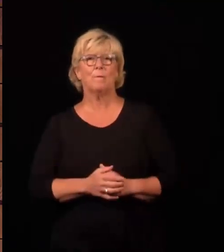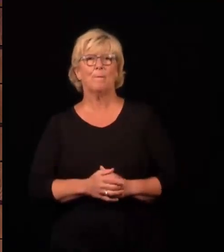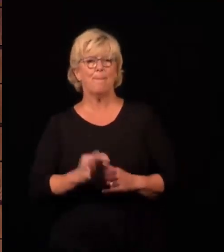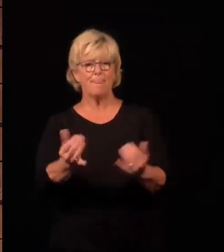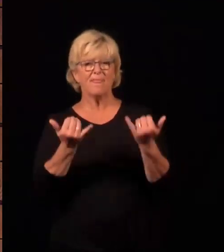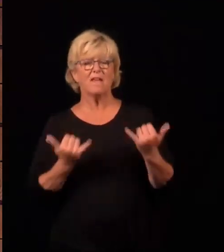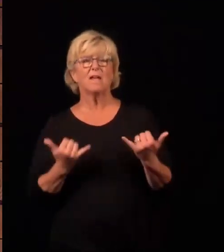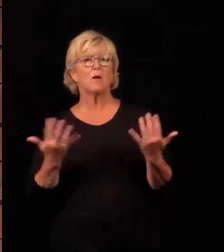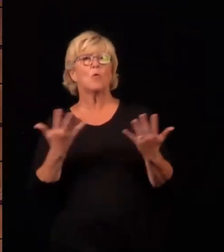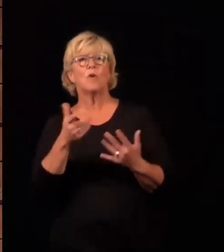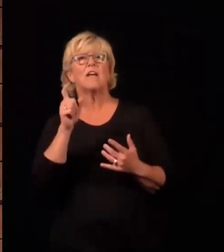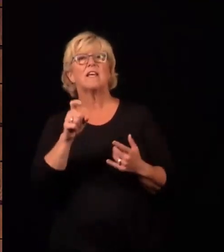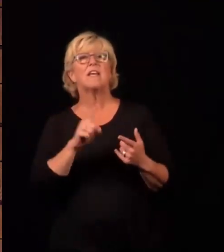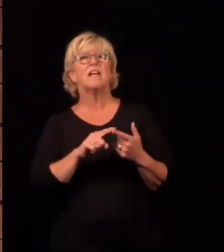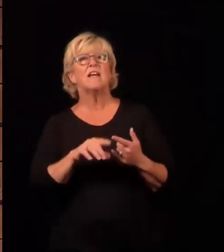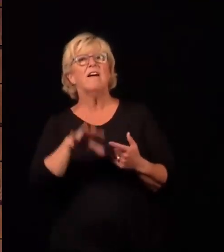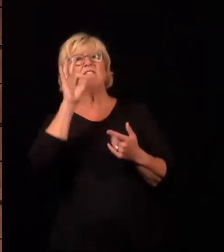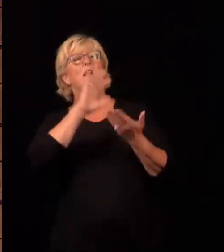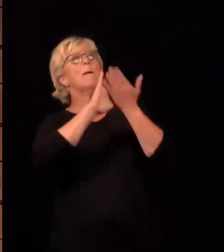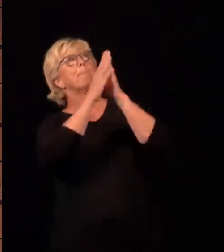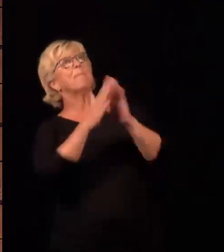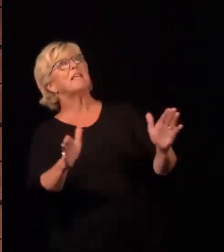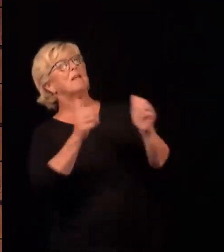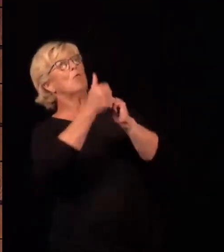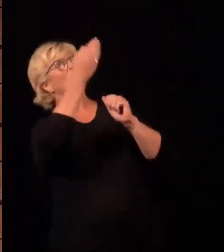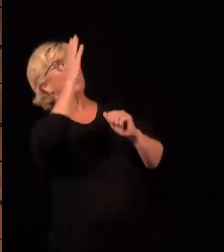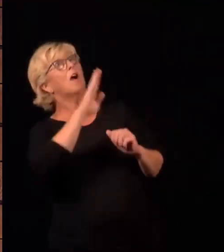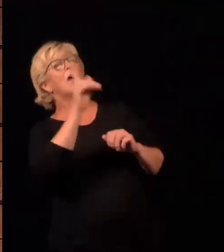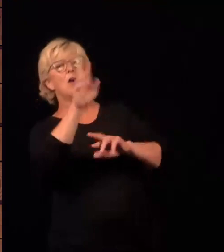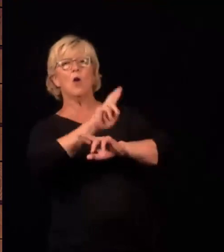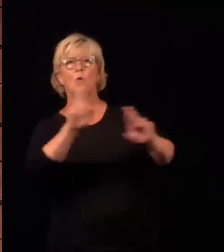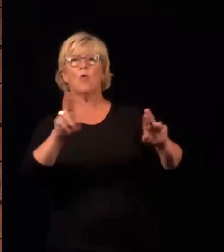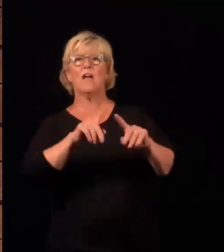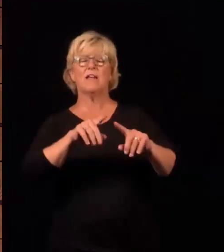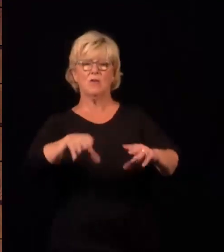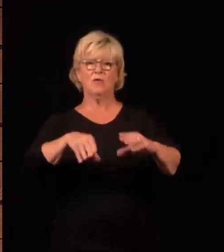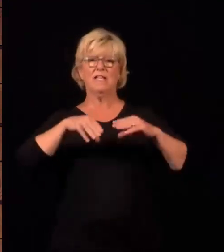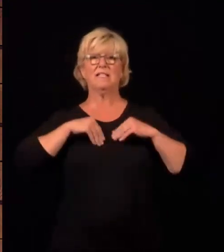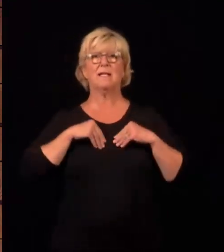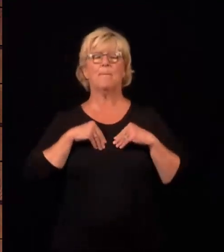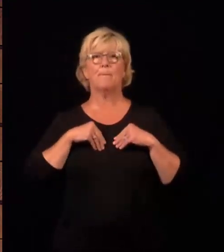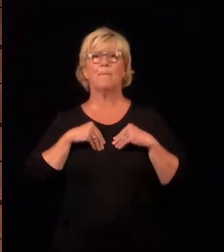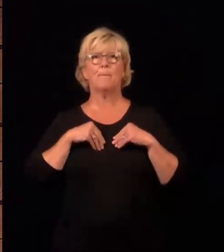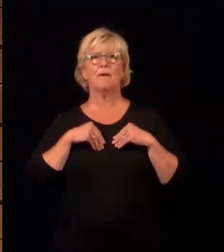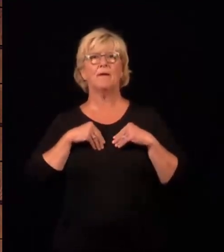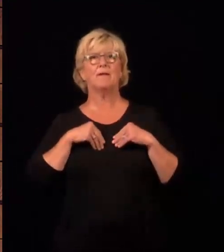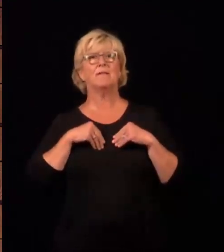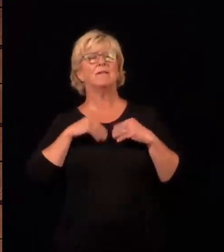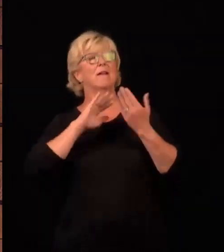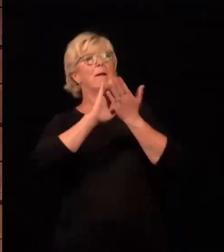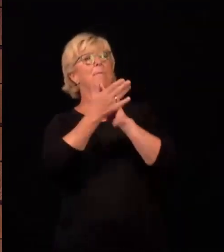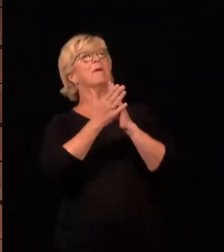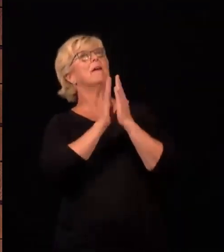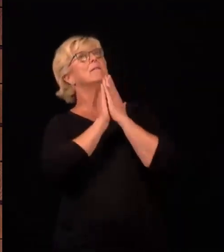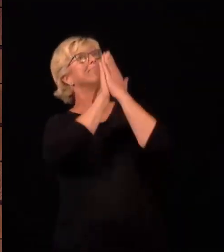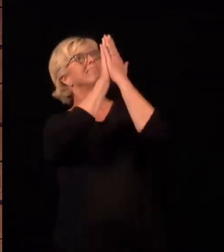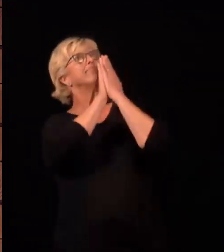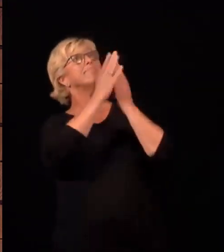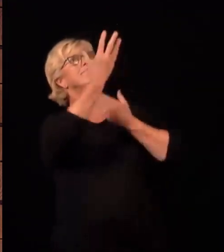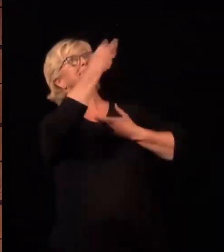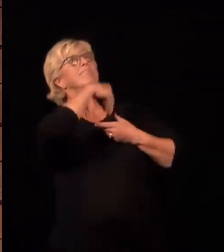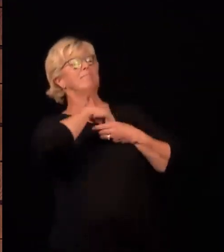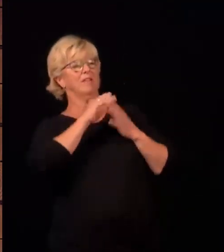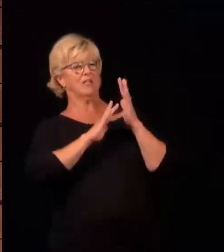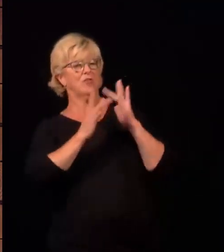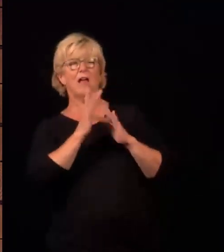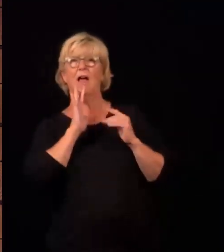right now what you need is to find peace with God and you're ready to extend your faith in what Christ has done for you,